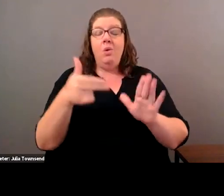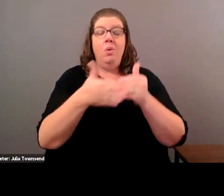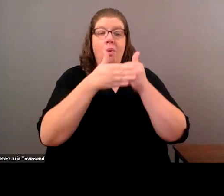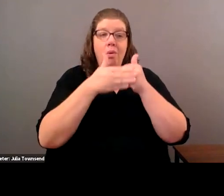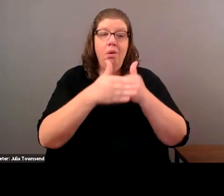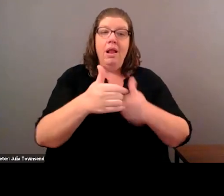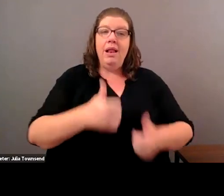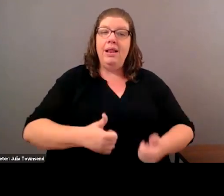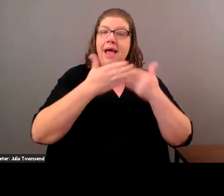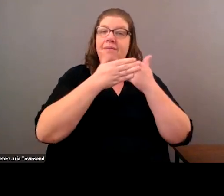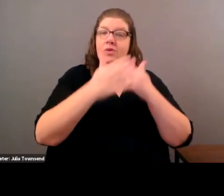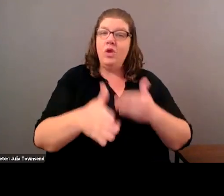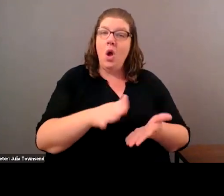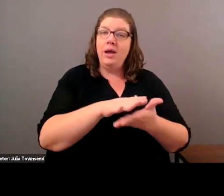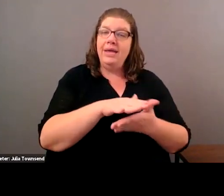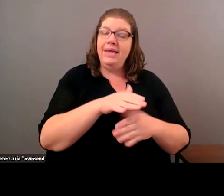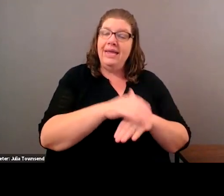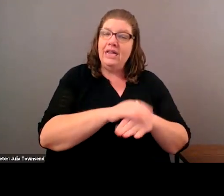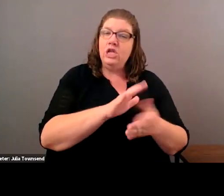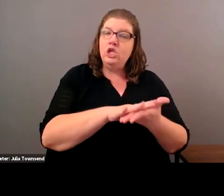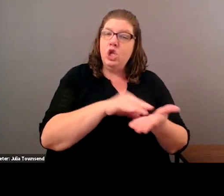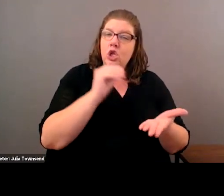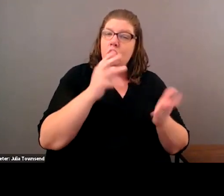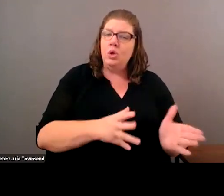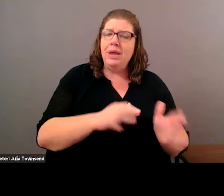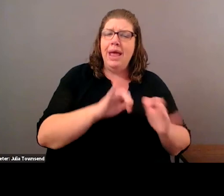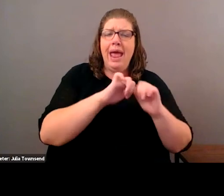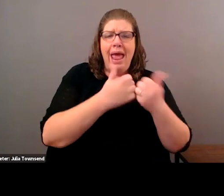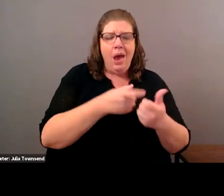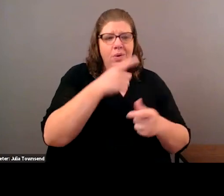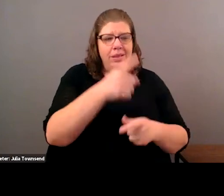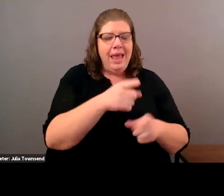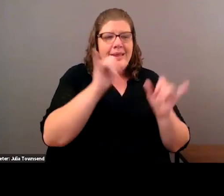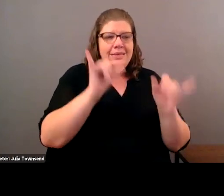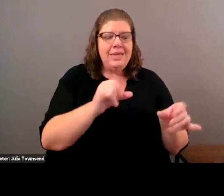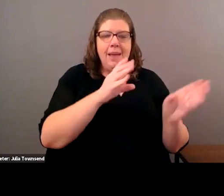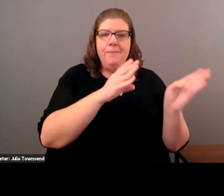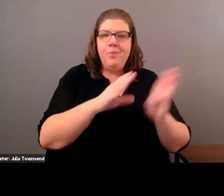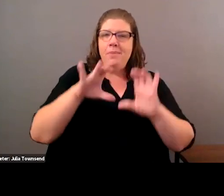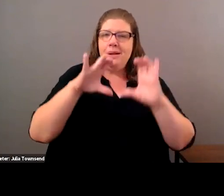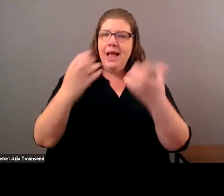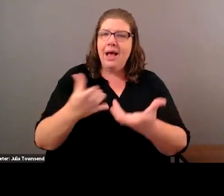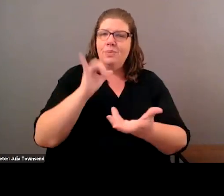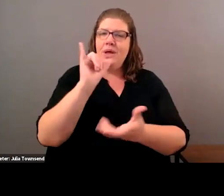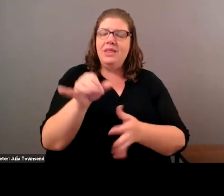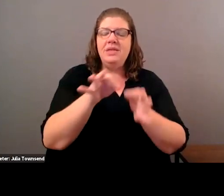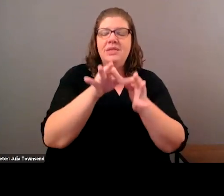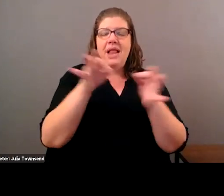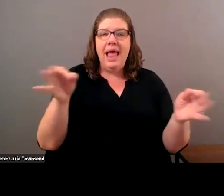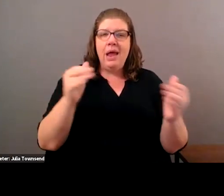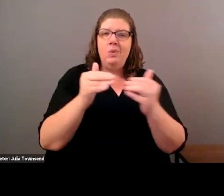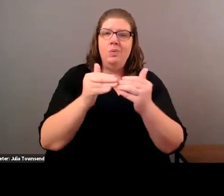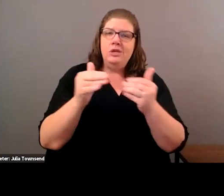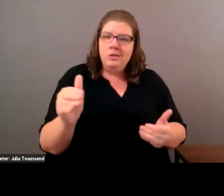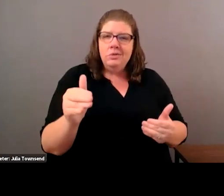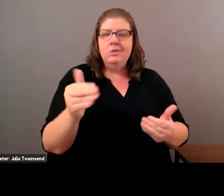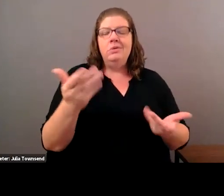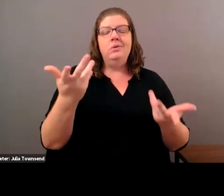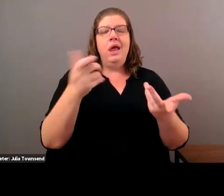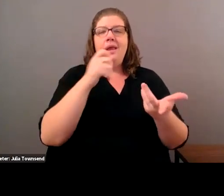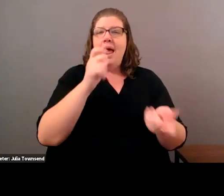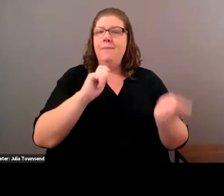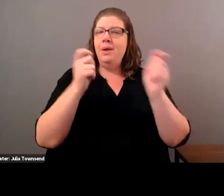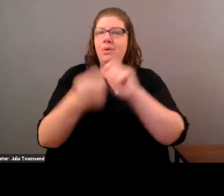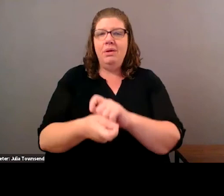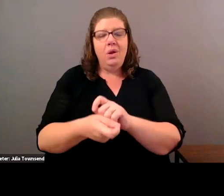learners. How would they even begin to take the same prep classes with this language deficit and not being reclassified?